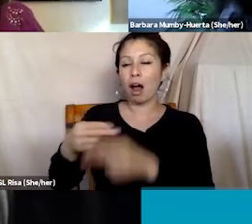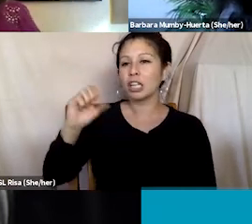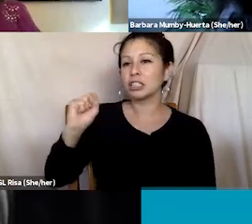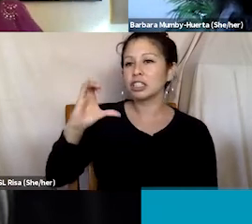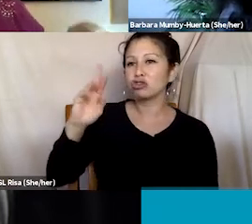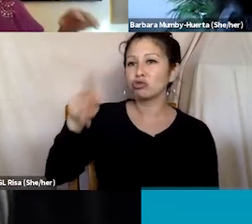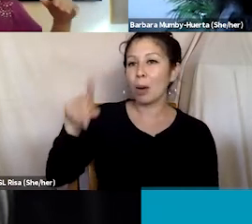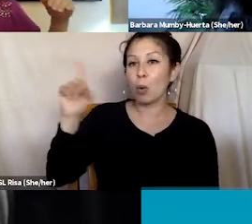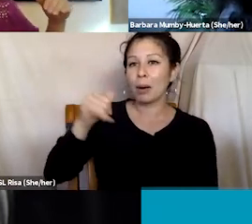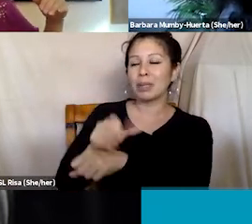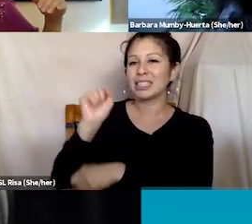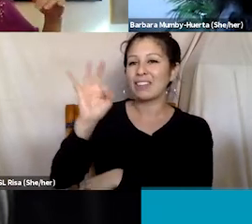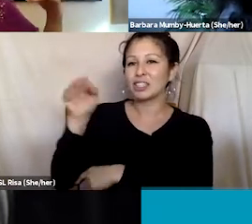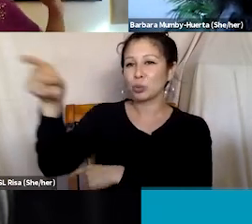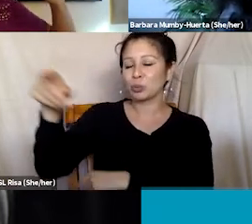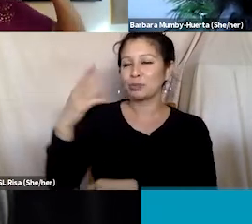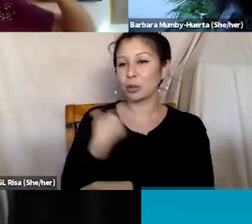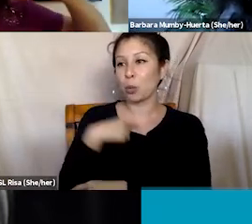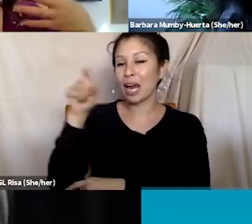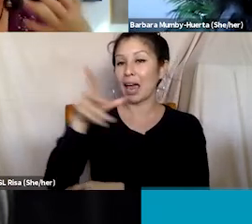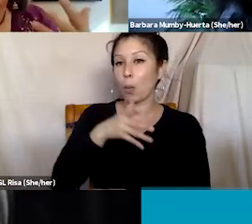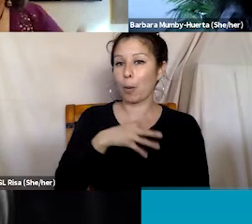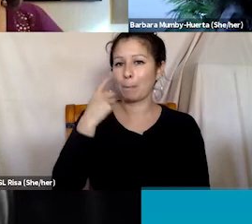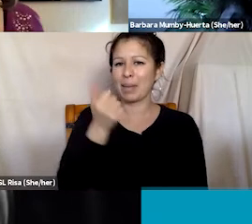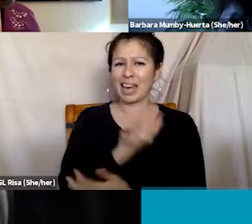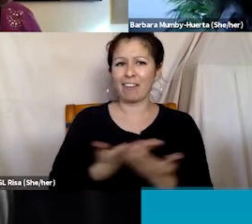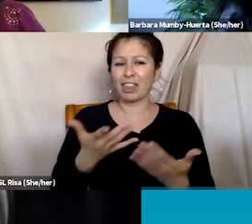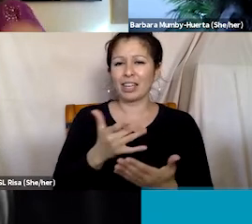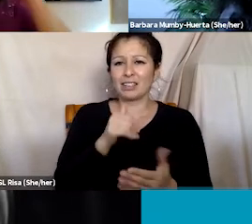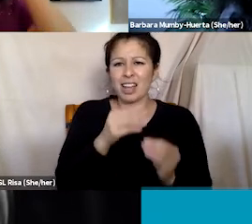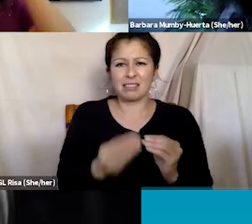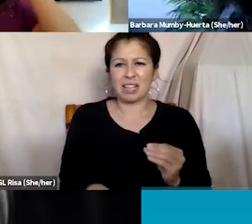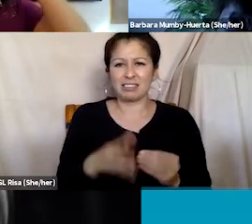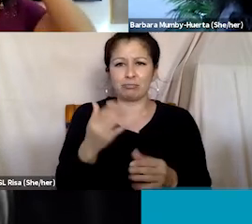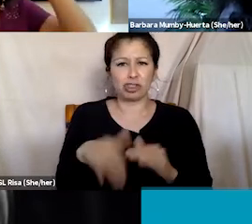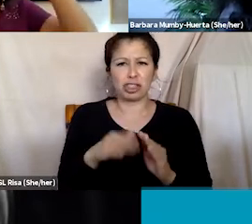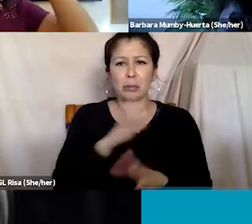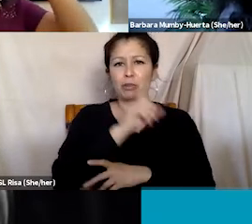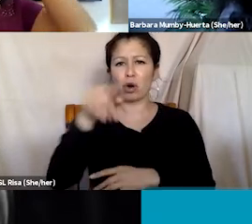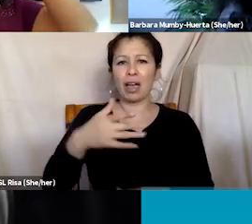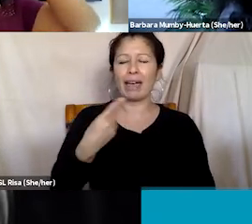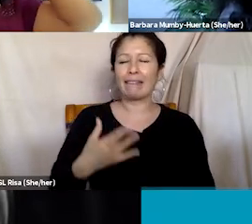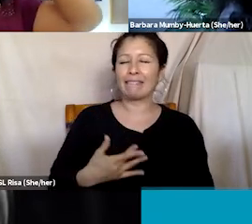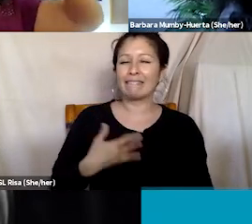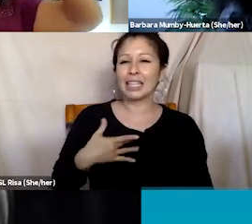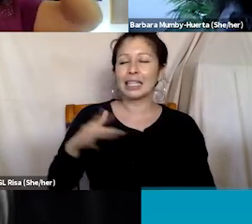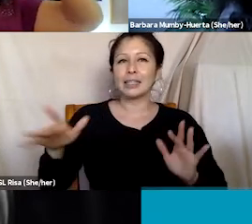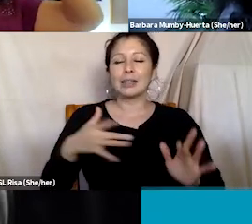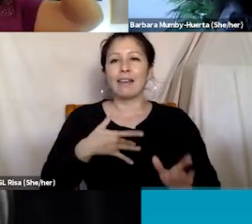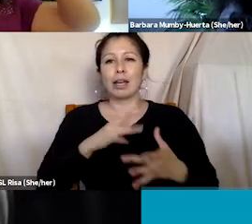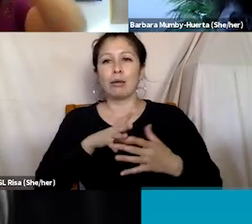Francisco. And we ask the women, because everything's so inexpensive, is just to go in and feel what you